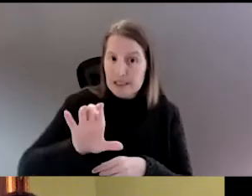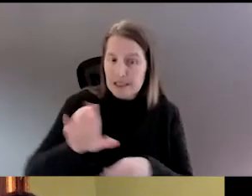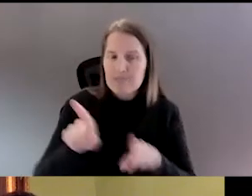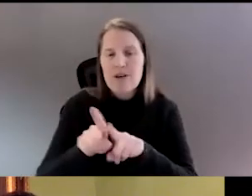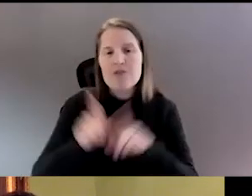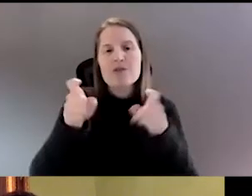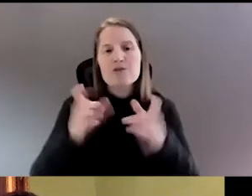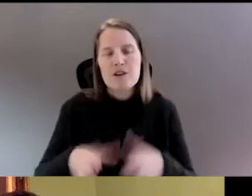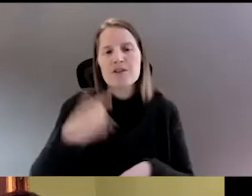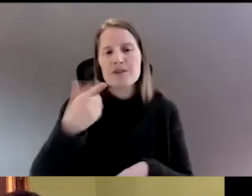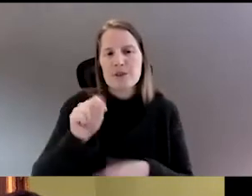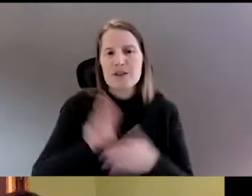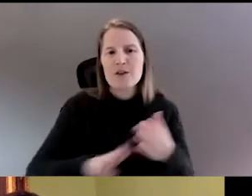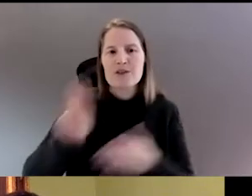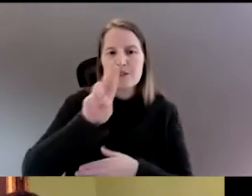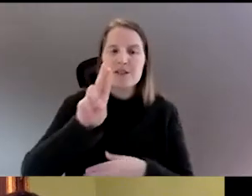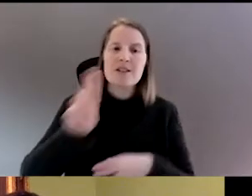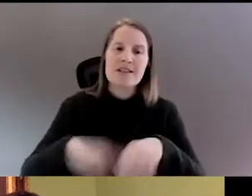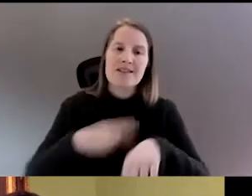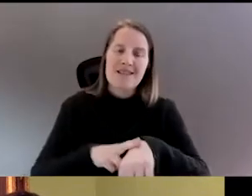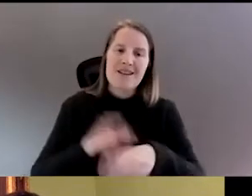University National Center for Cultural Competence.